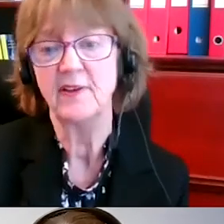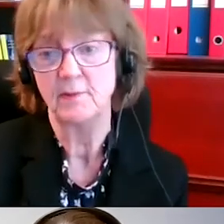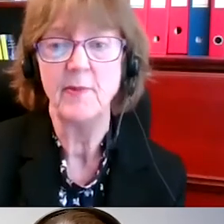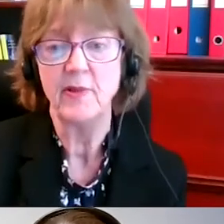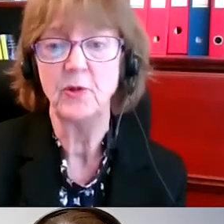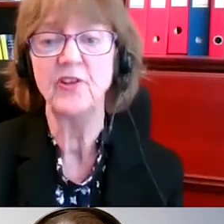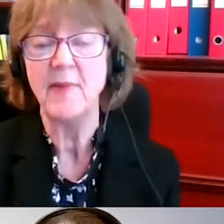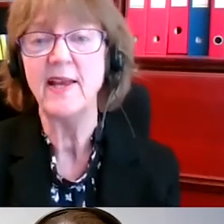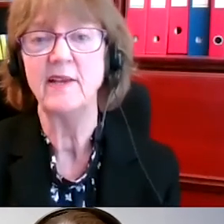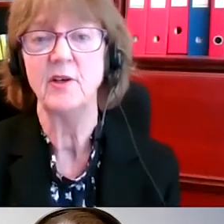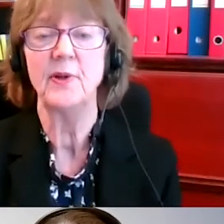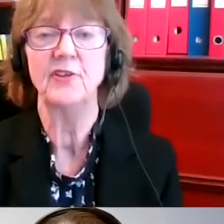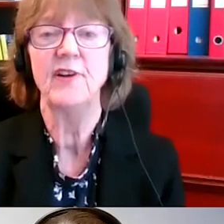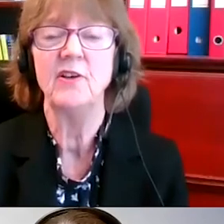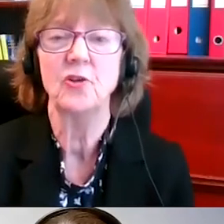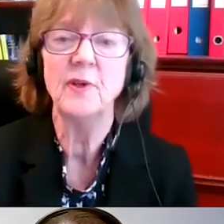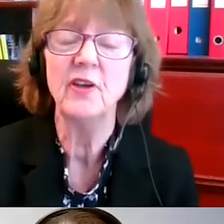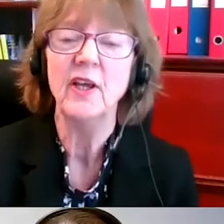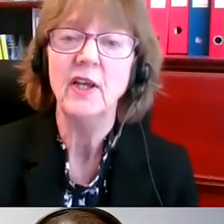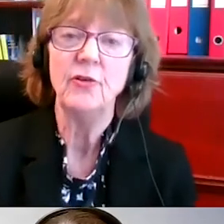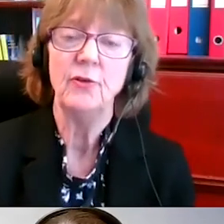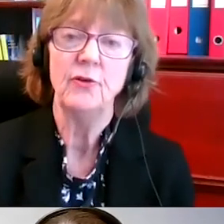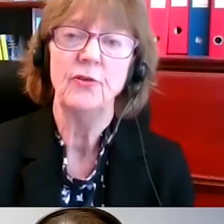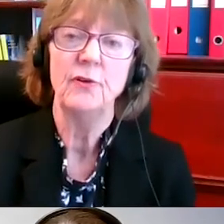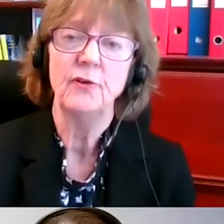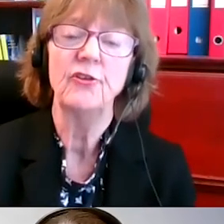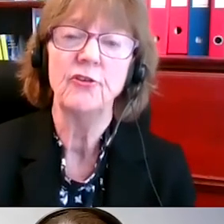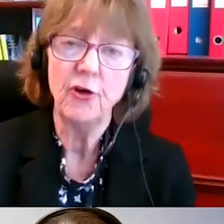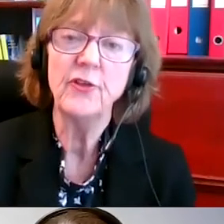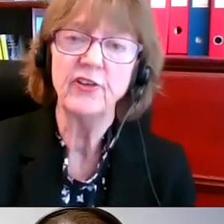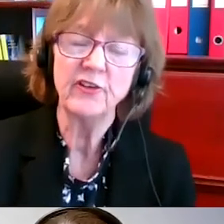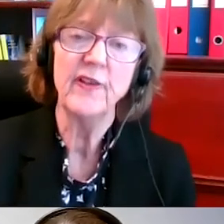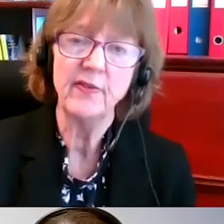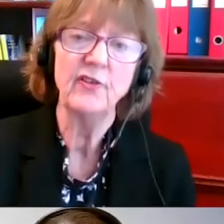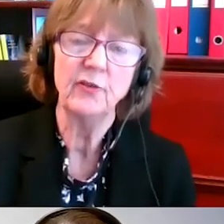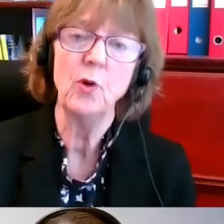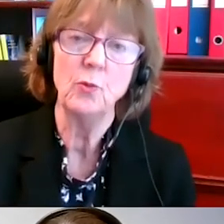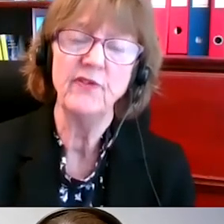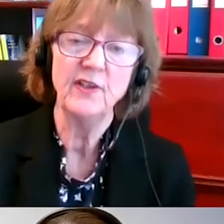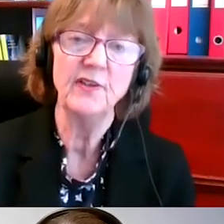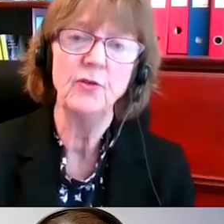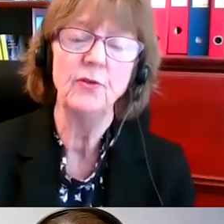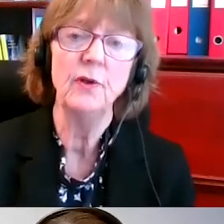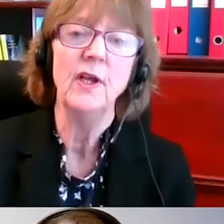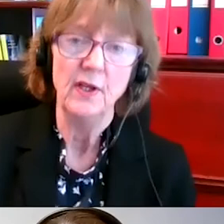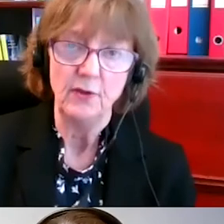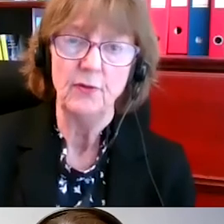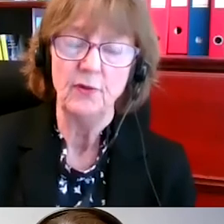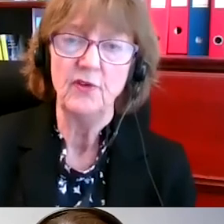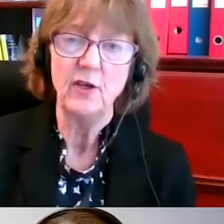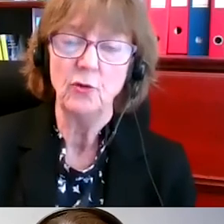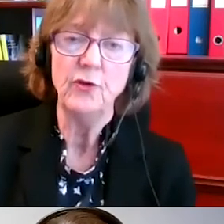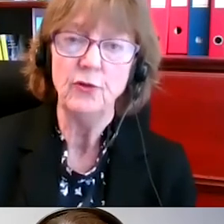document, the policy may end up as a written document, to show the children that this is what we've done